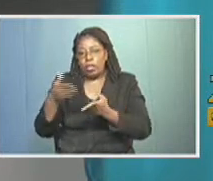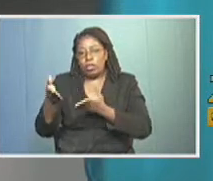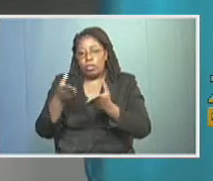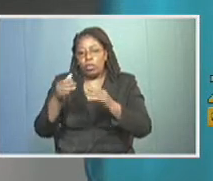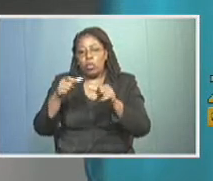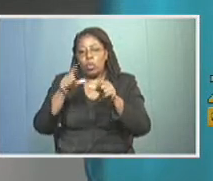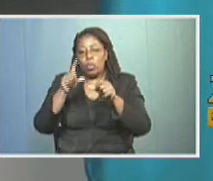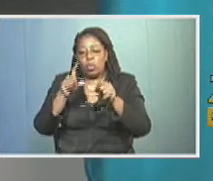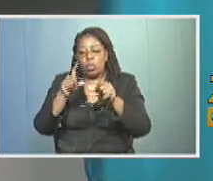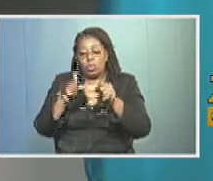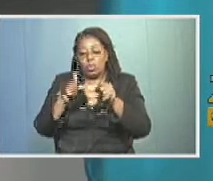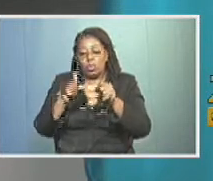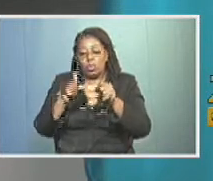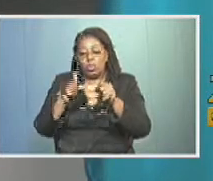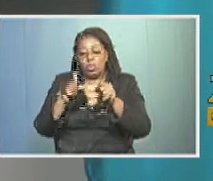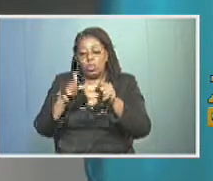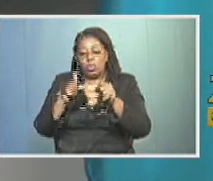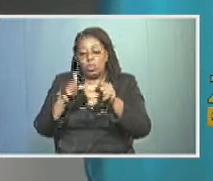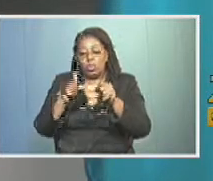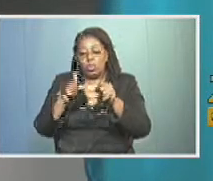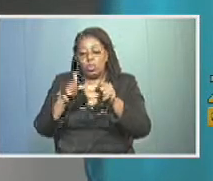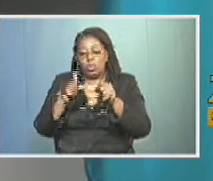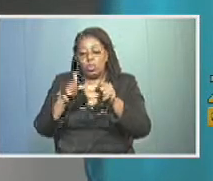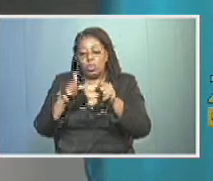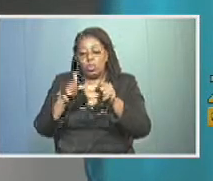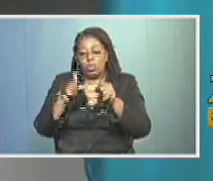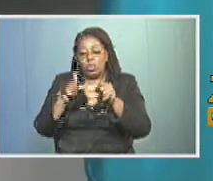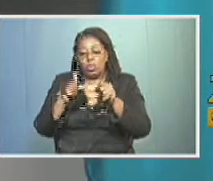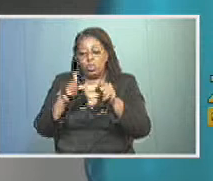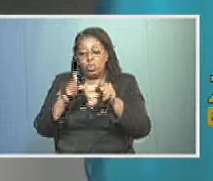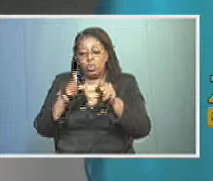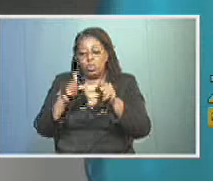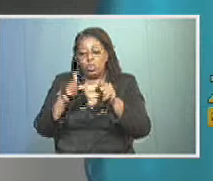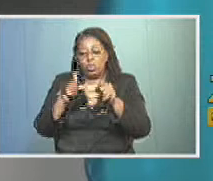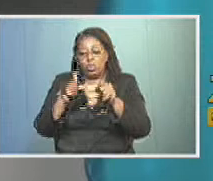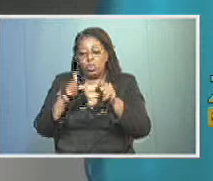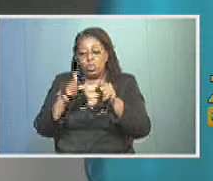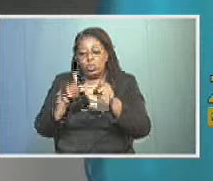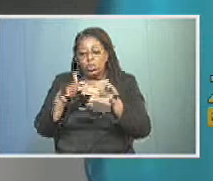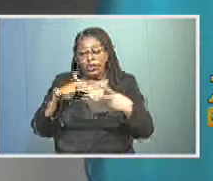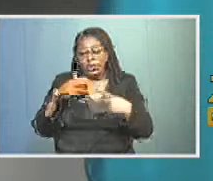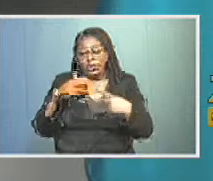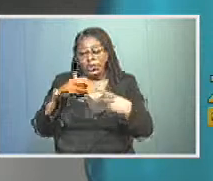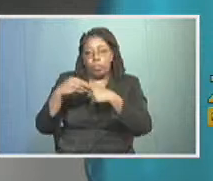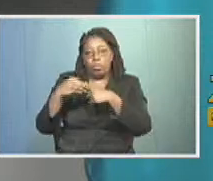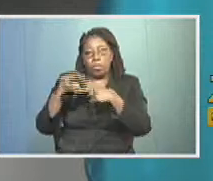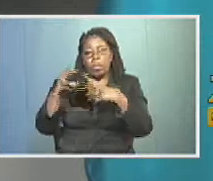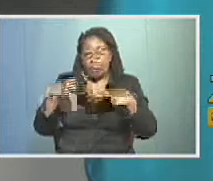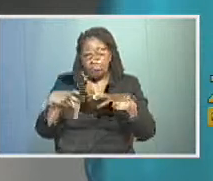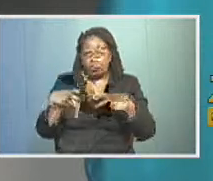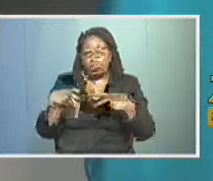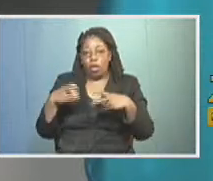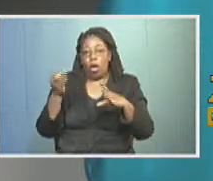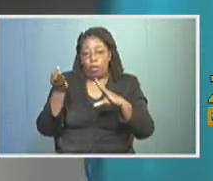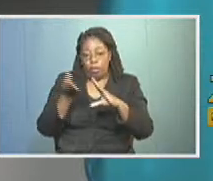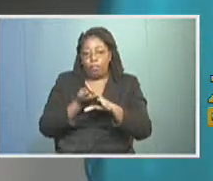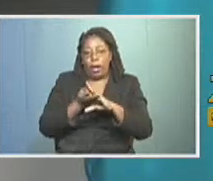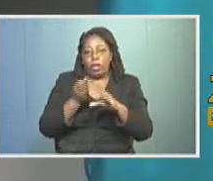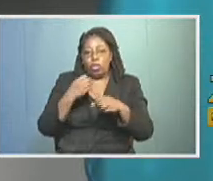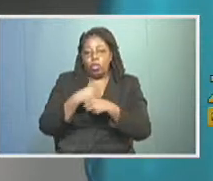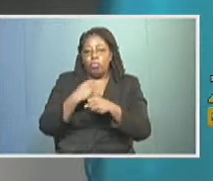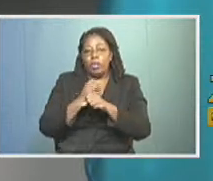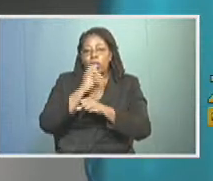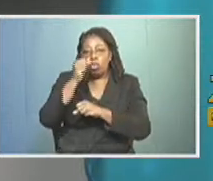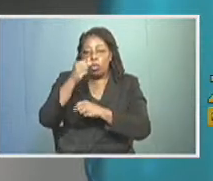to be permanent and pensionable. Of course, those that have adverse reports, we will have a special analysis of their files to make sure that we're